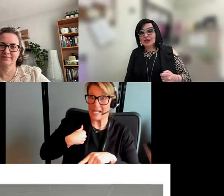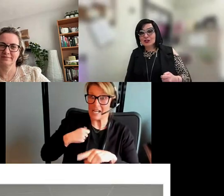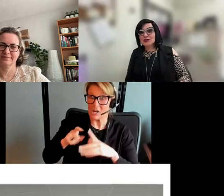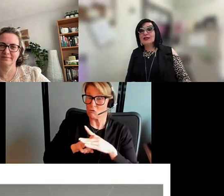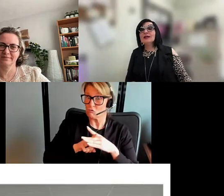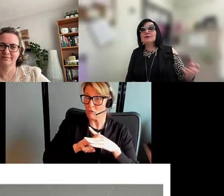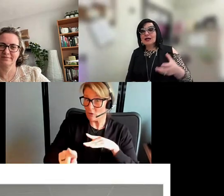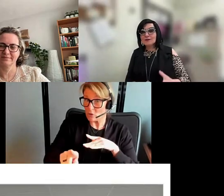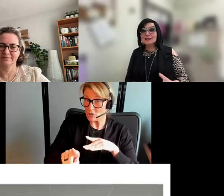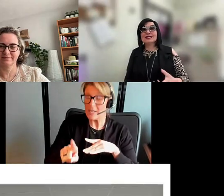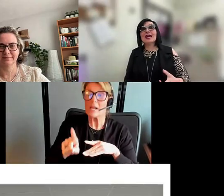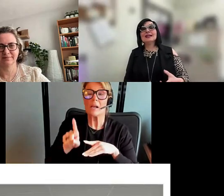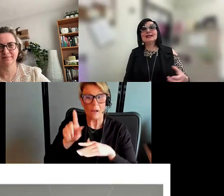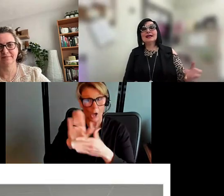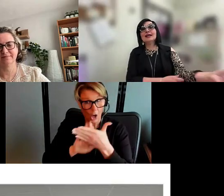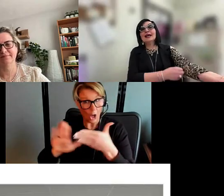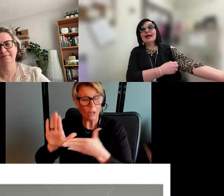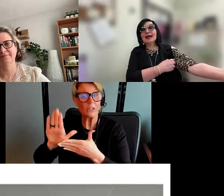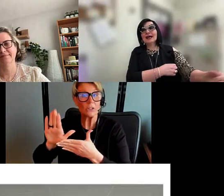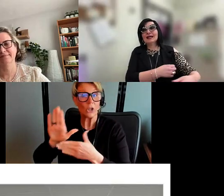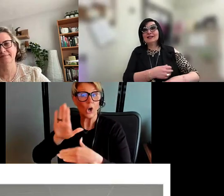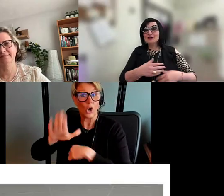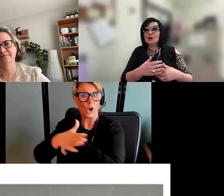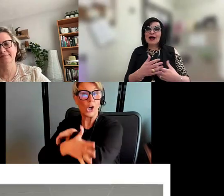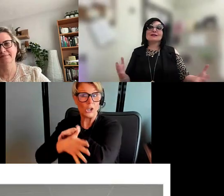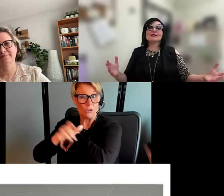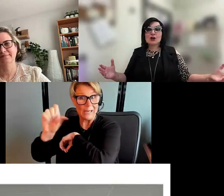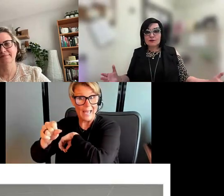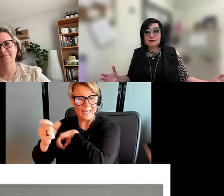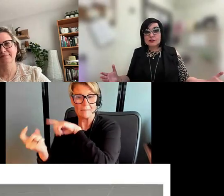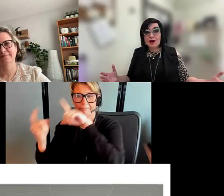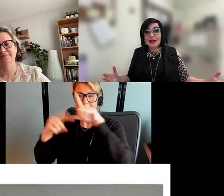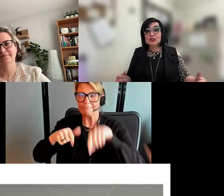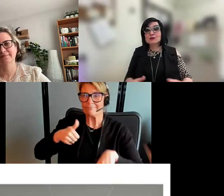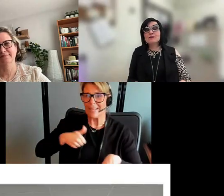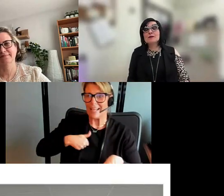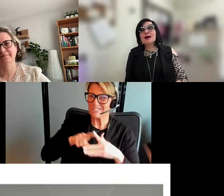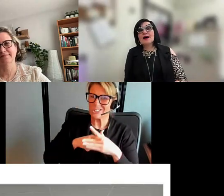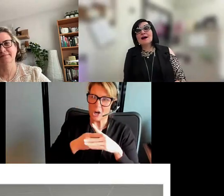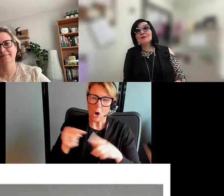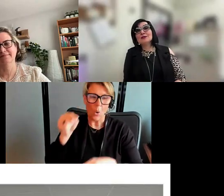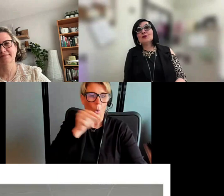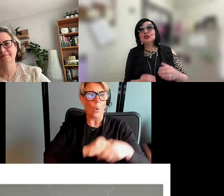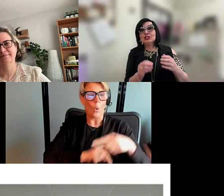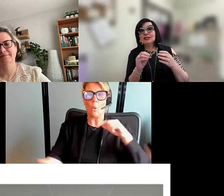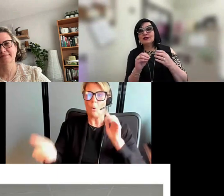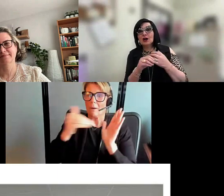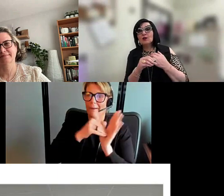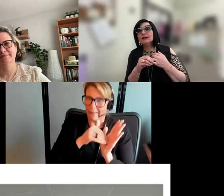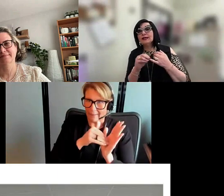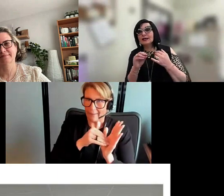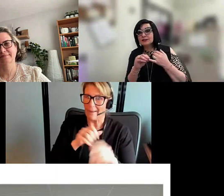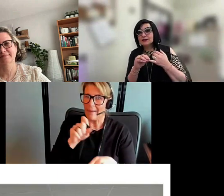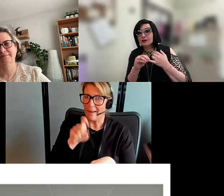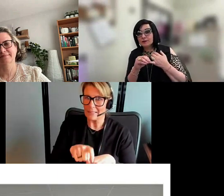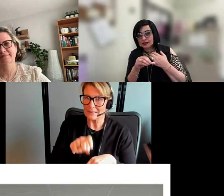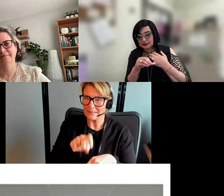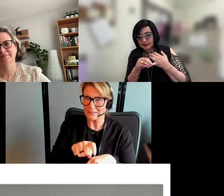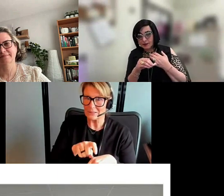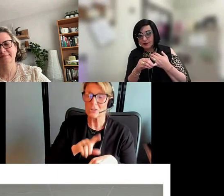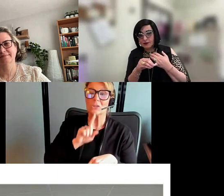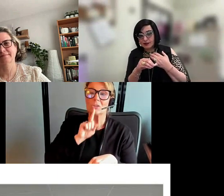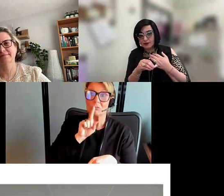in her country, but comes to Canada and, has to start from scratch. So she not only gets